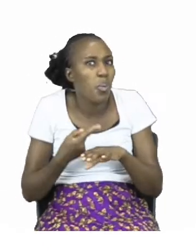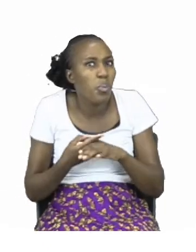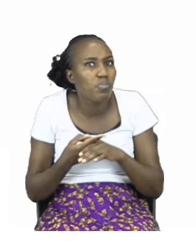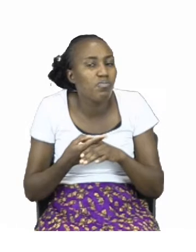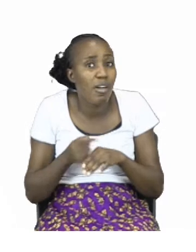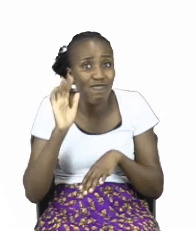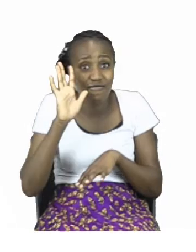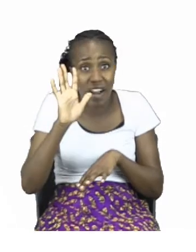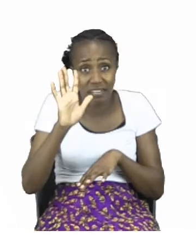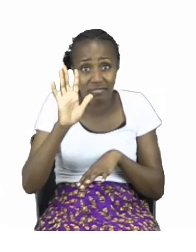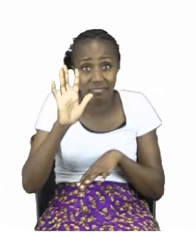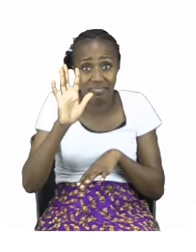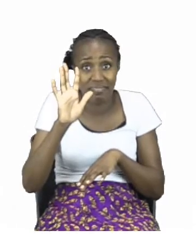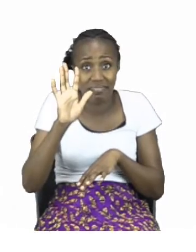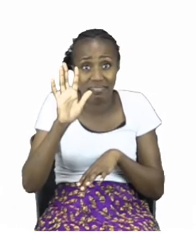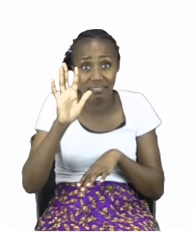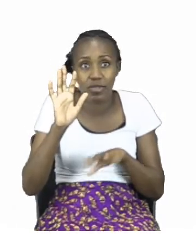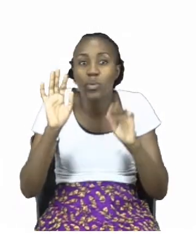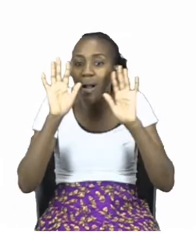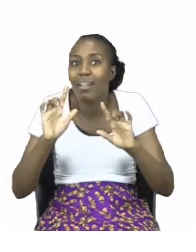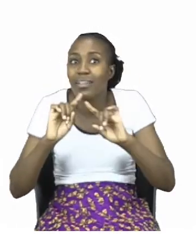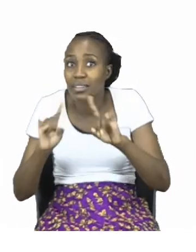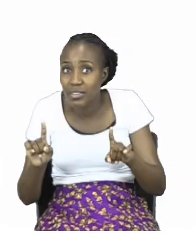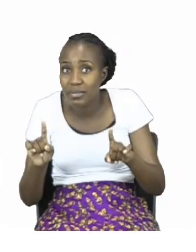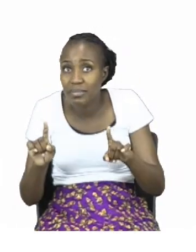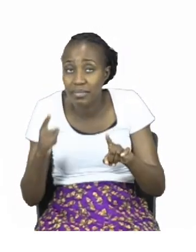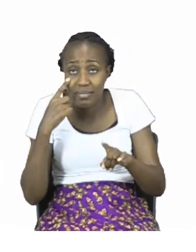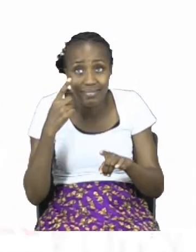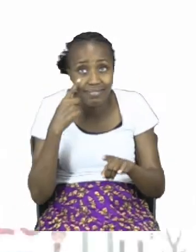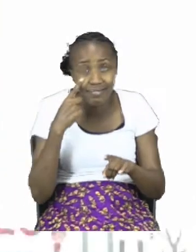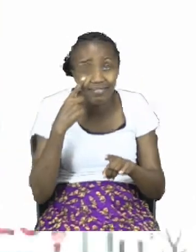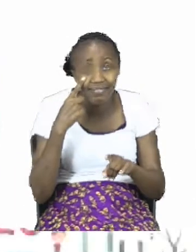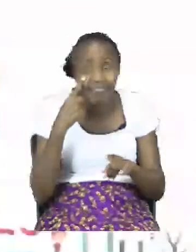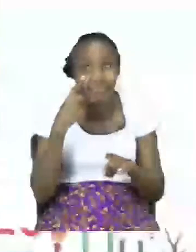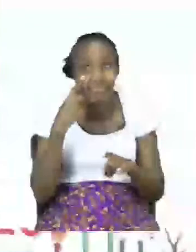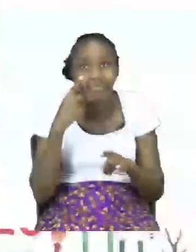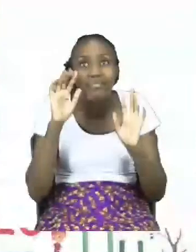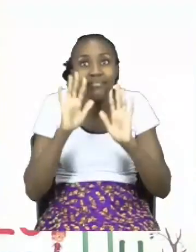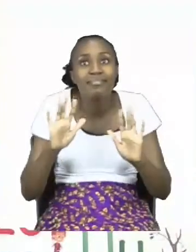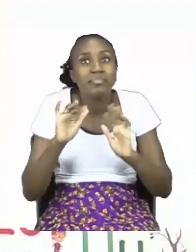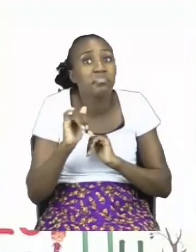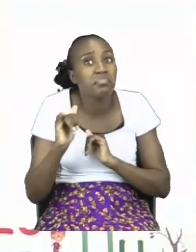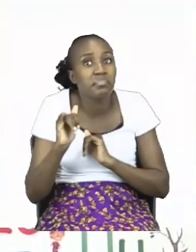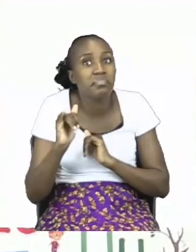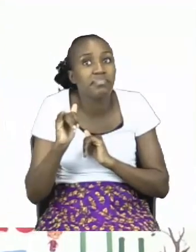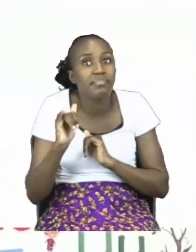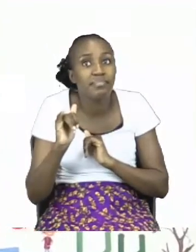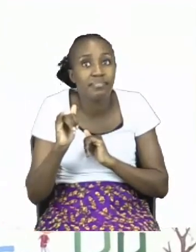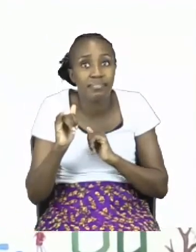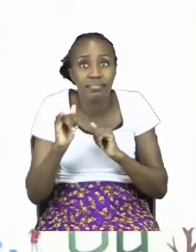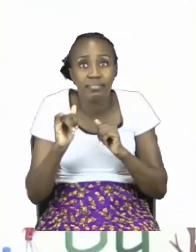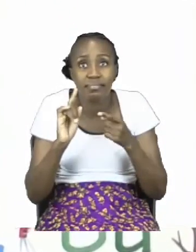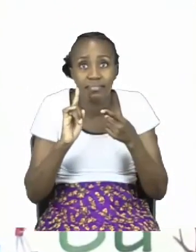of them, and each of them have a different color. Let's take a look at the board to find out which colors we'll be dealing with. Now the first